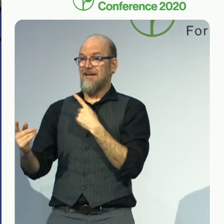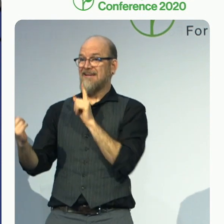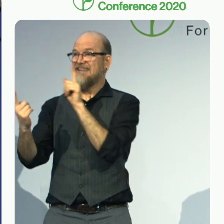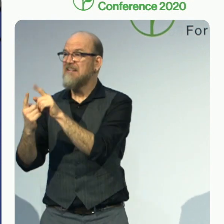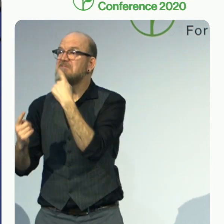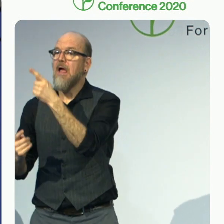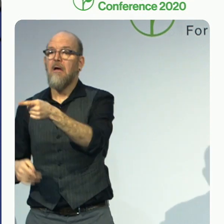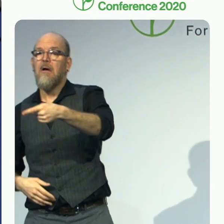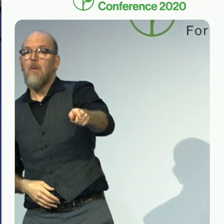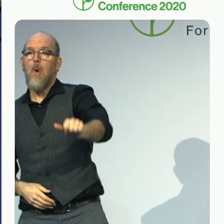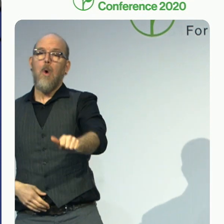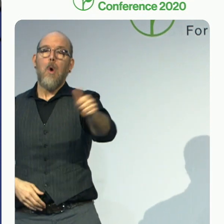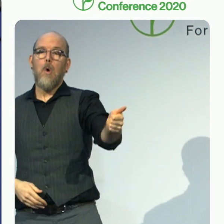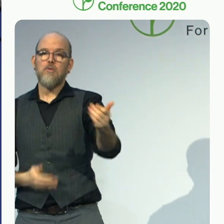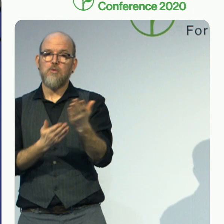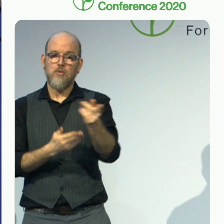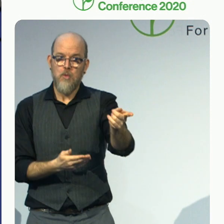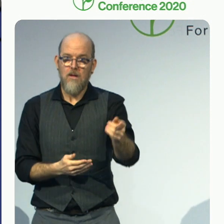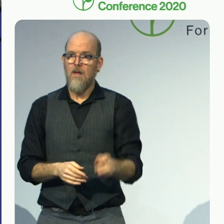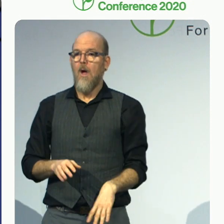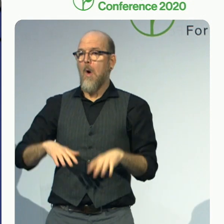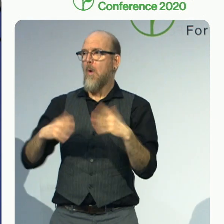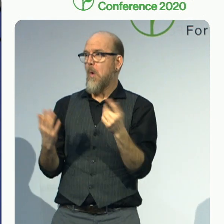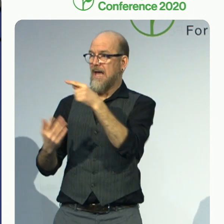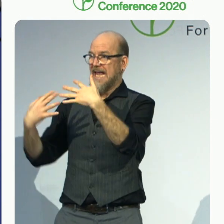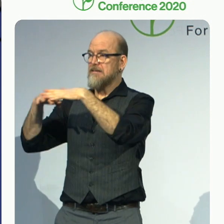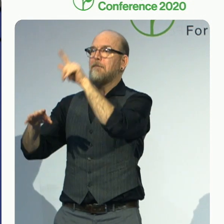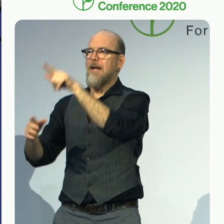for transforming mainstream education so that it can